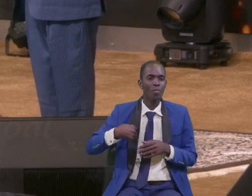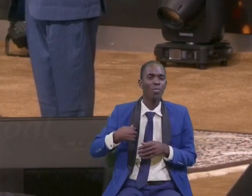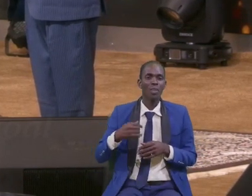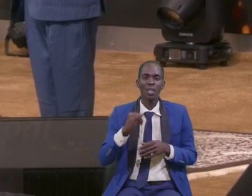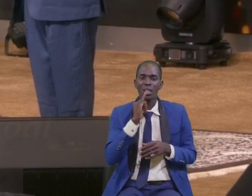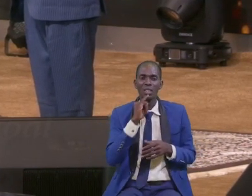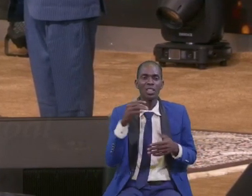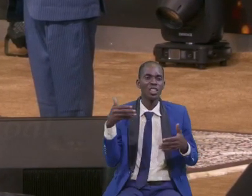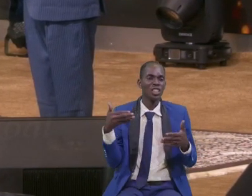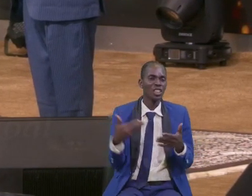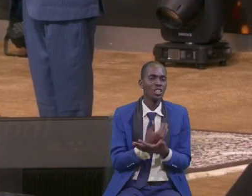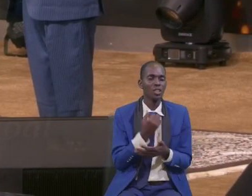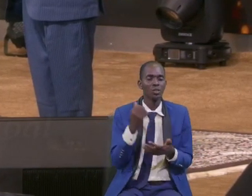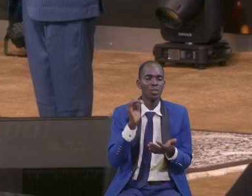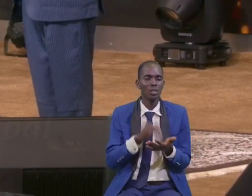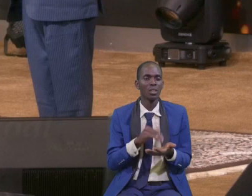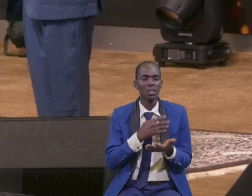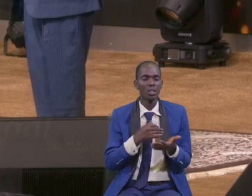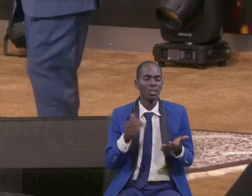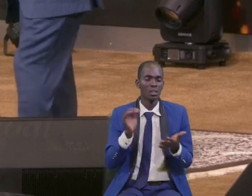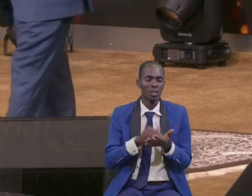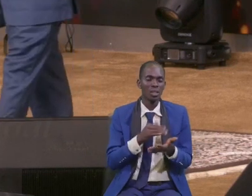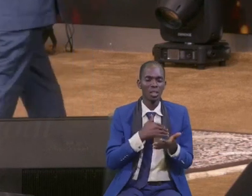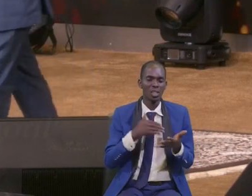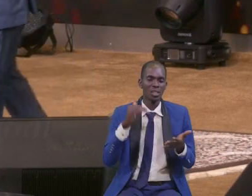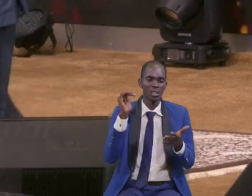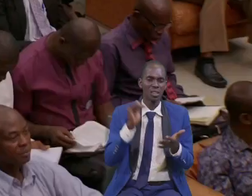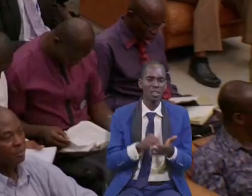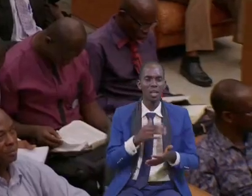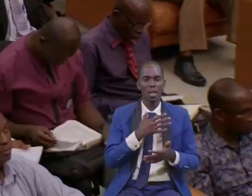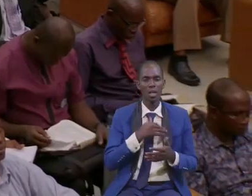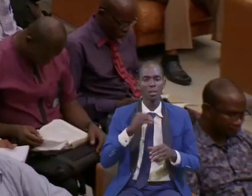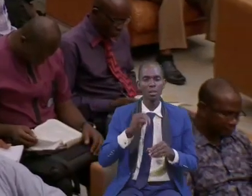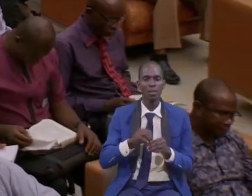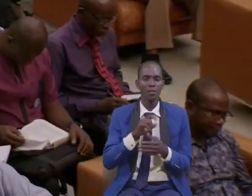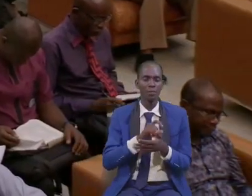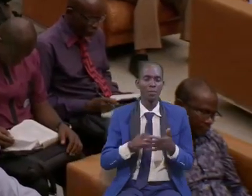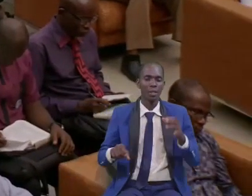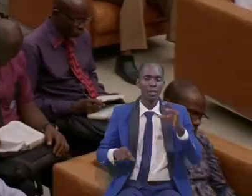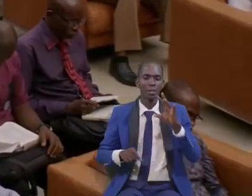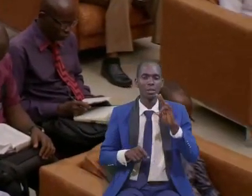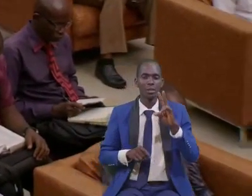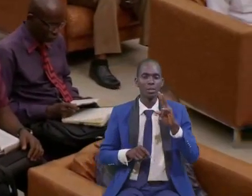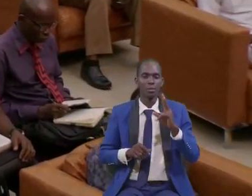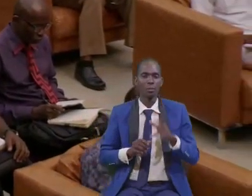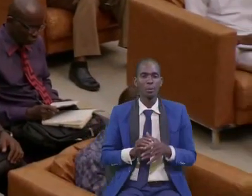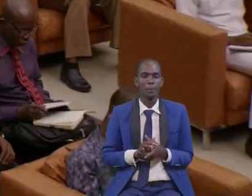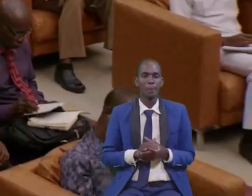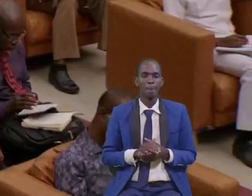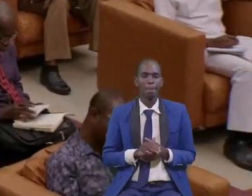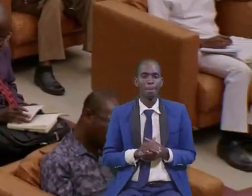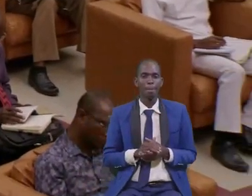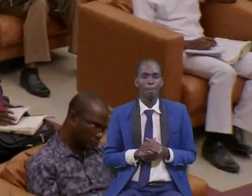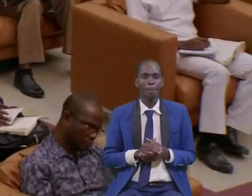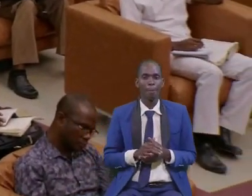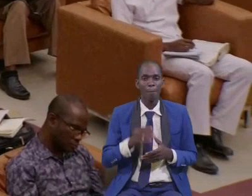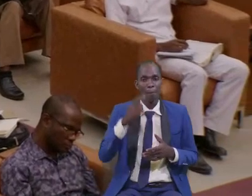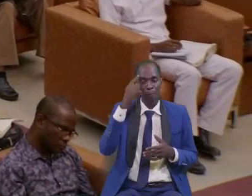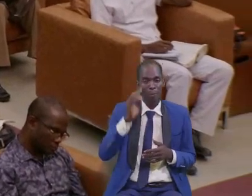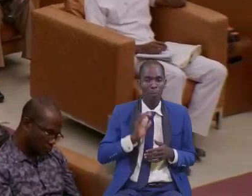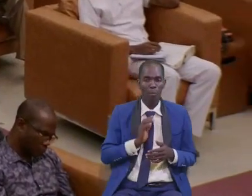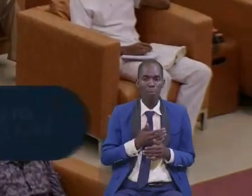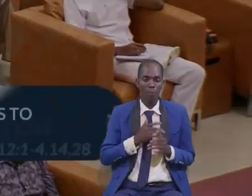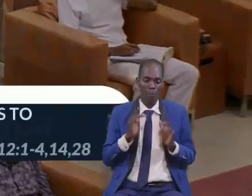renewed day by day. And then in verse 17, it says, for our light